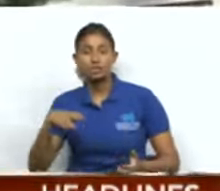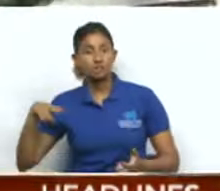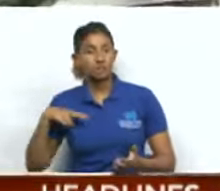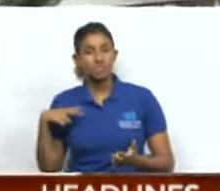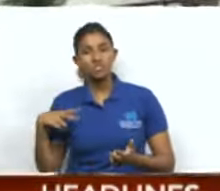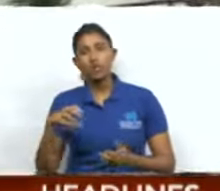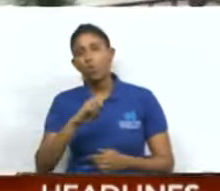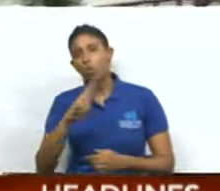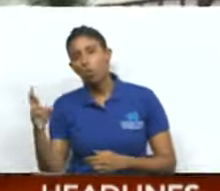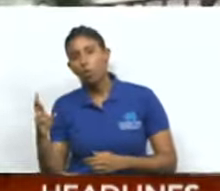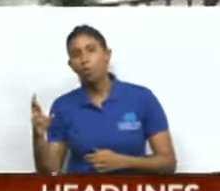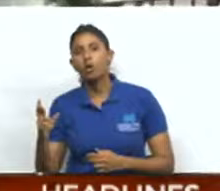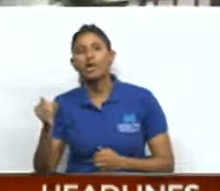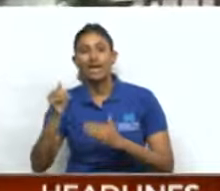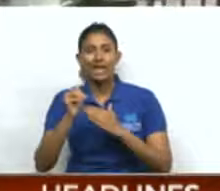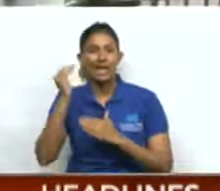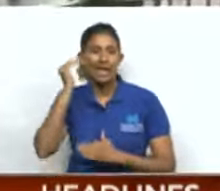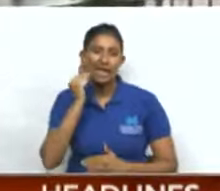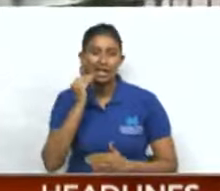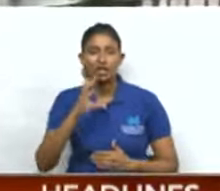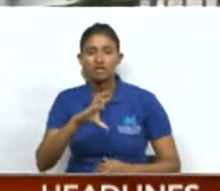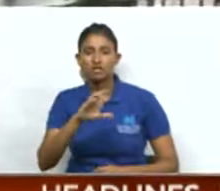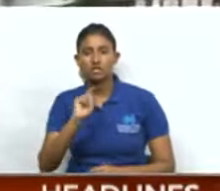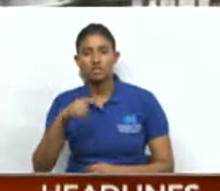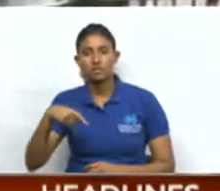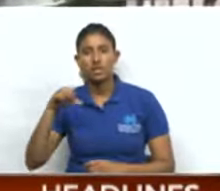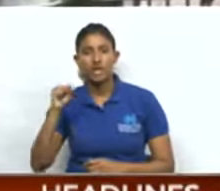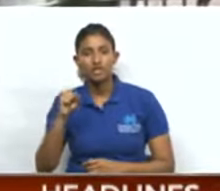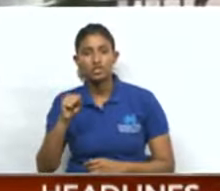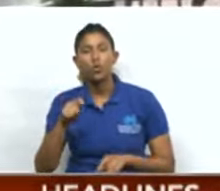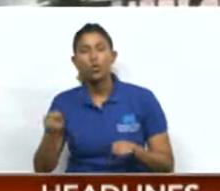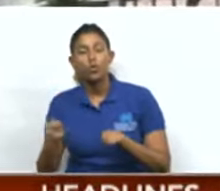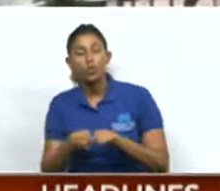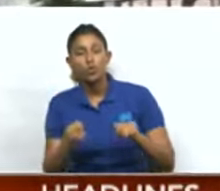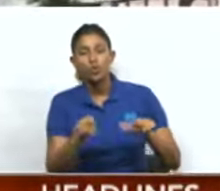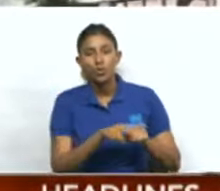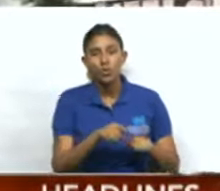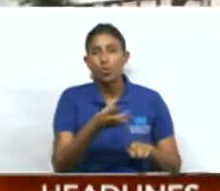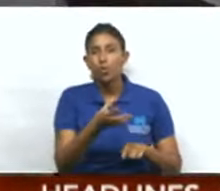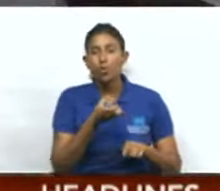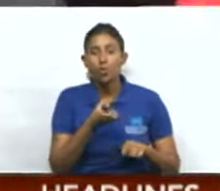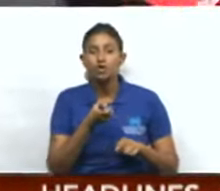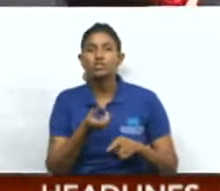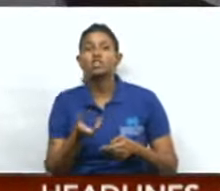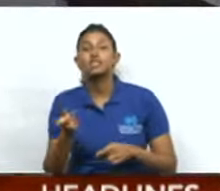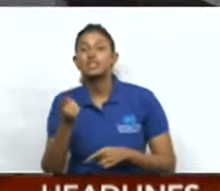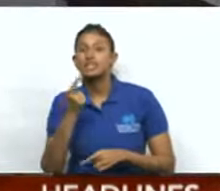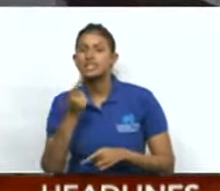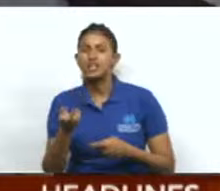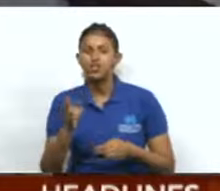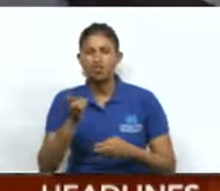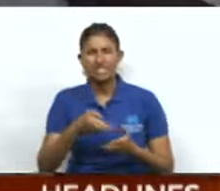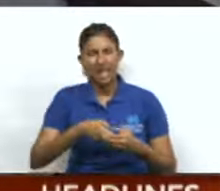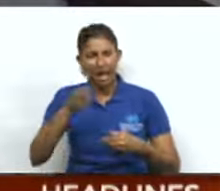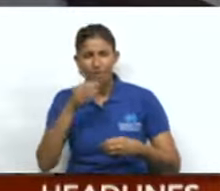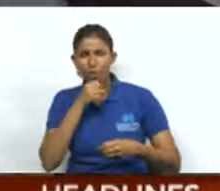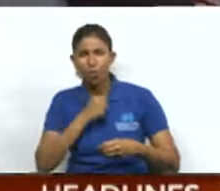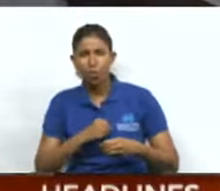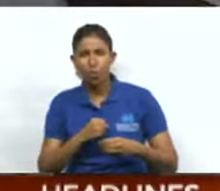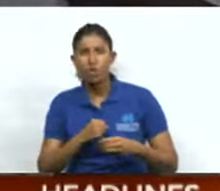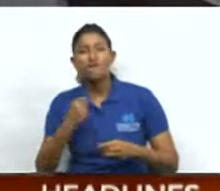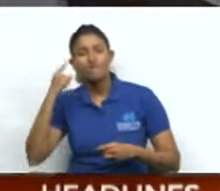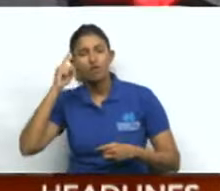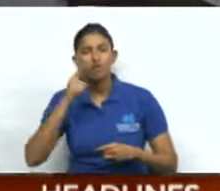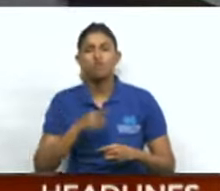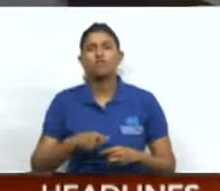also want to be consulted on the criteria for appointment to these offices. The PSC is also calling for the retirement age for the Office of